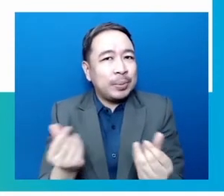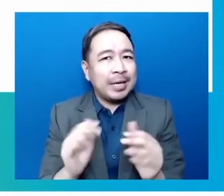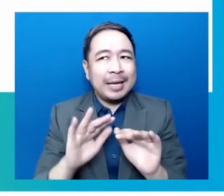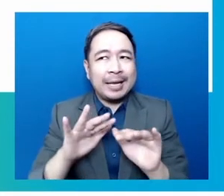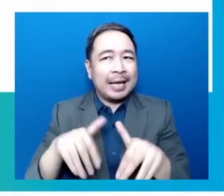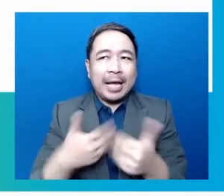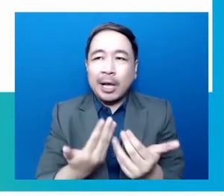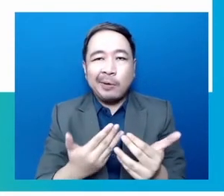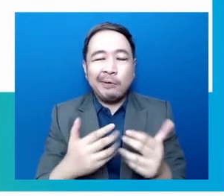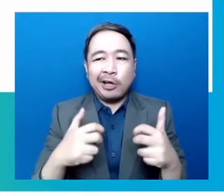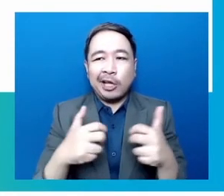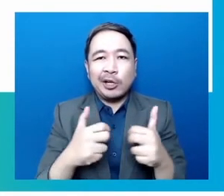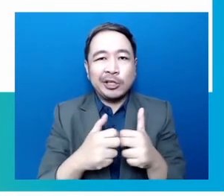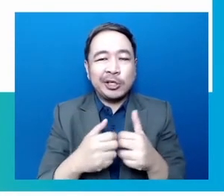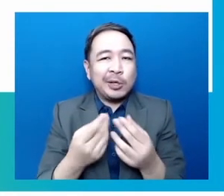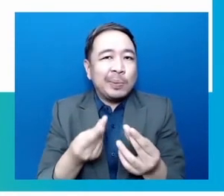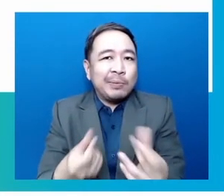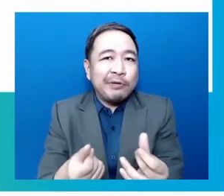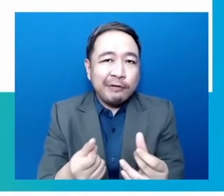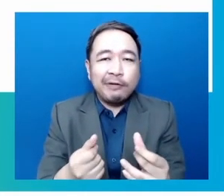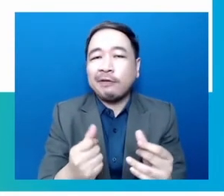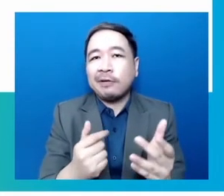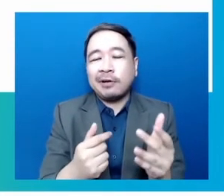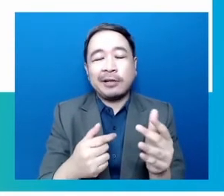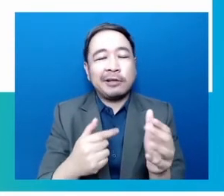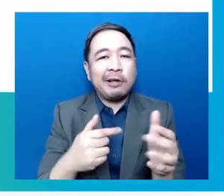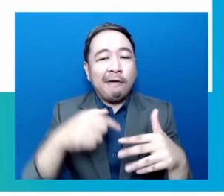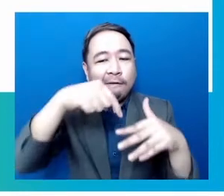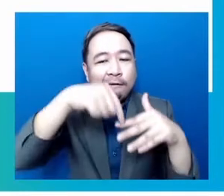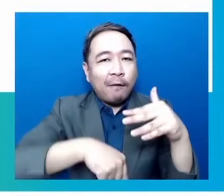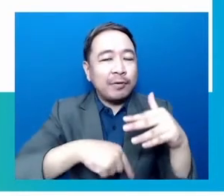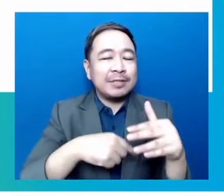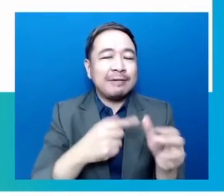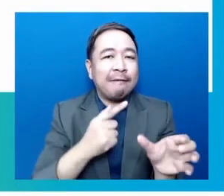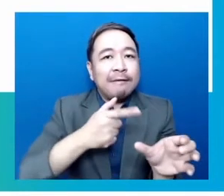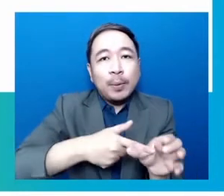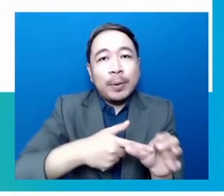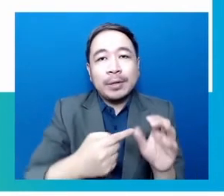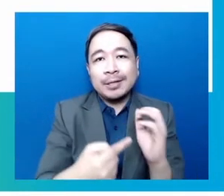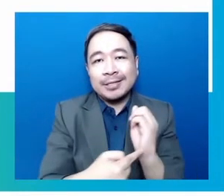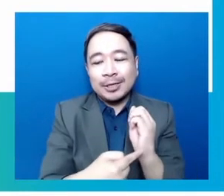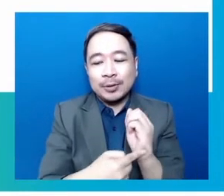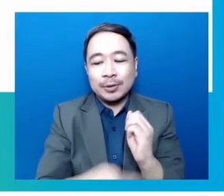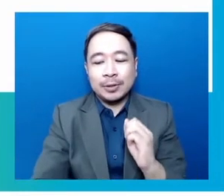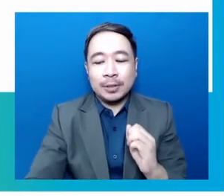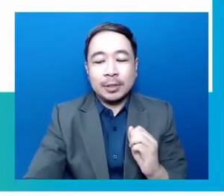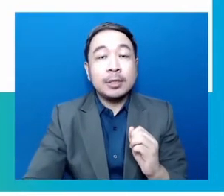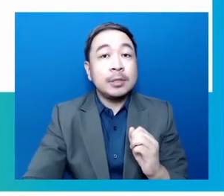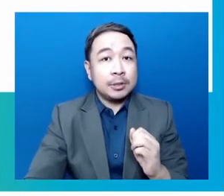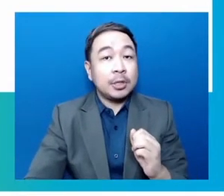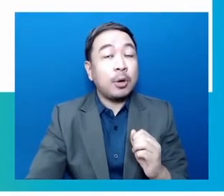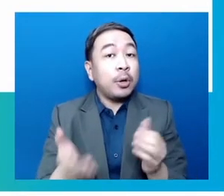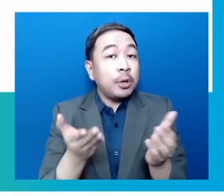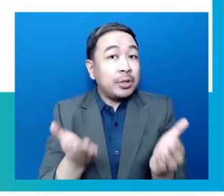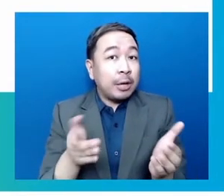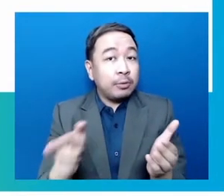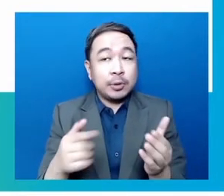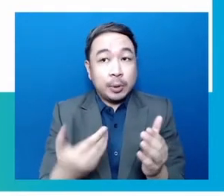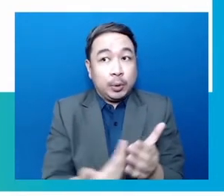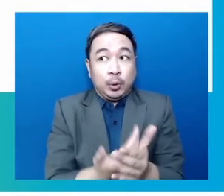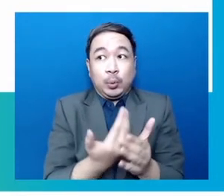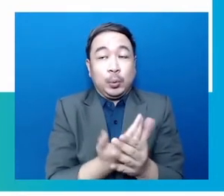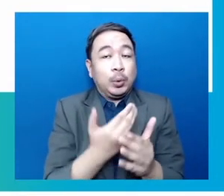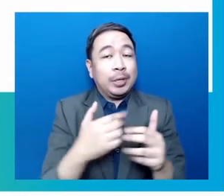efficient fossil fuel technologies. We are concerned that in Chief Yongping Zai's Q&A on the new energy policy, he once